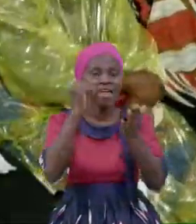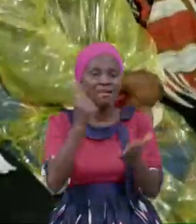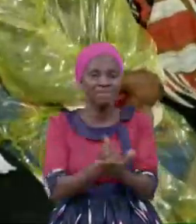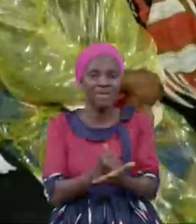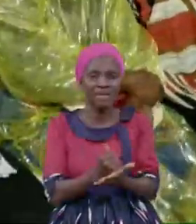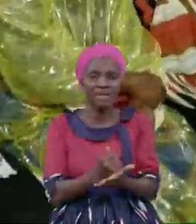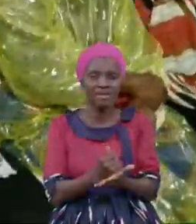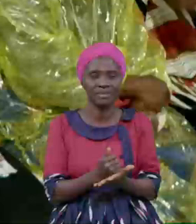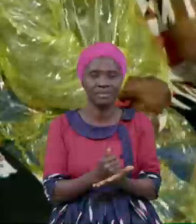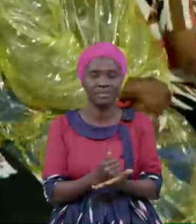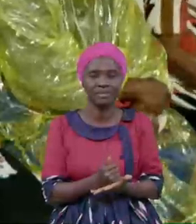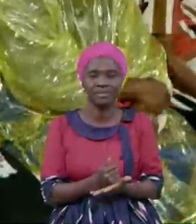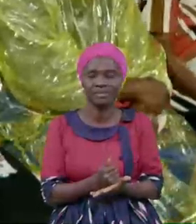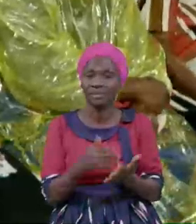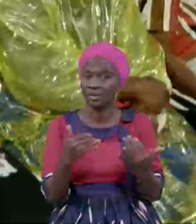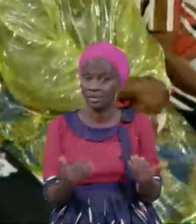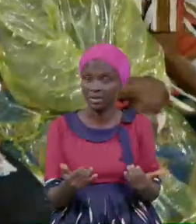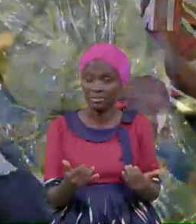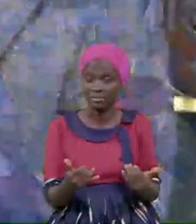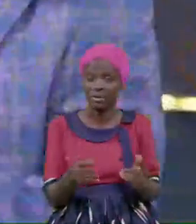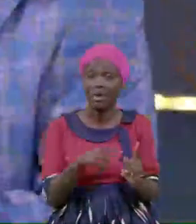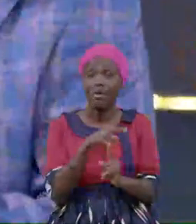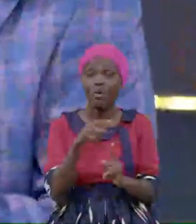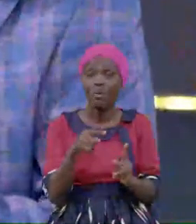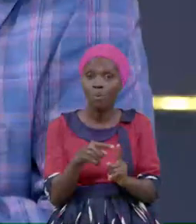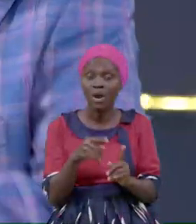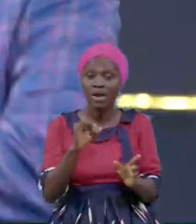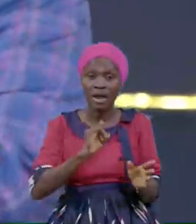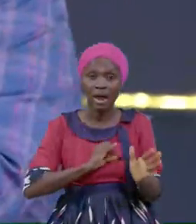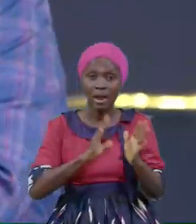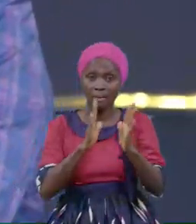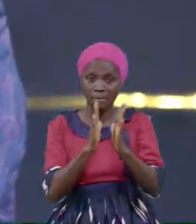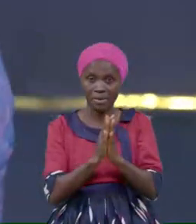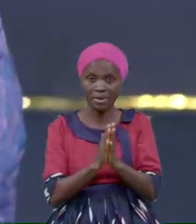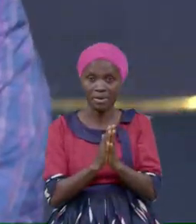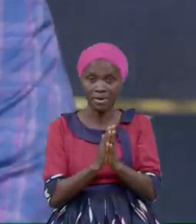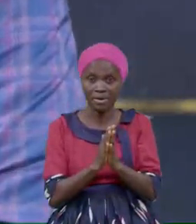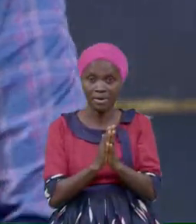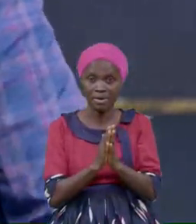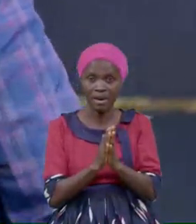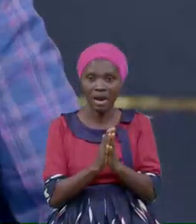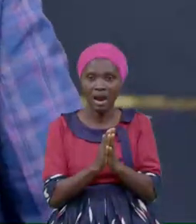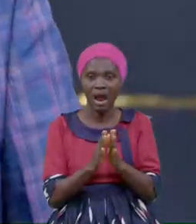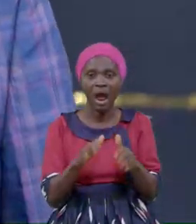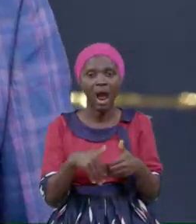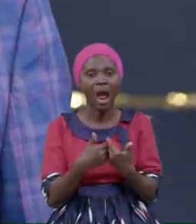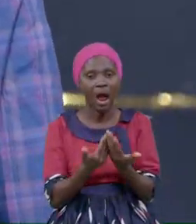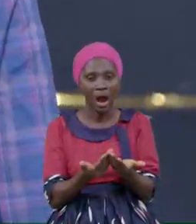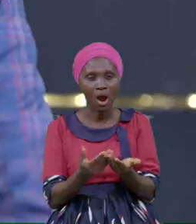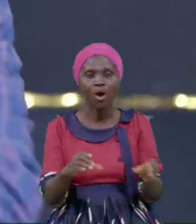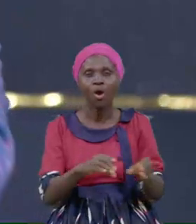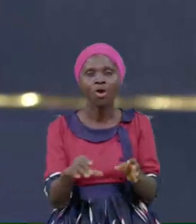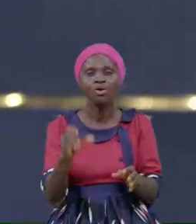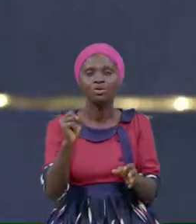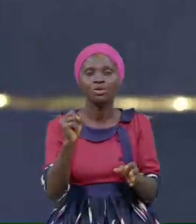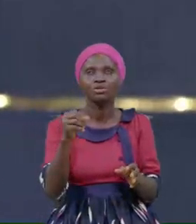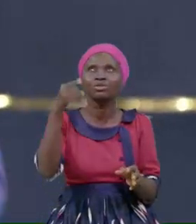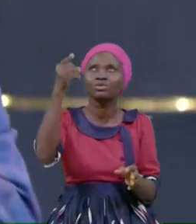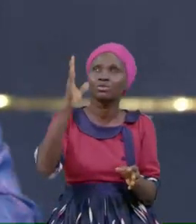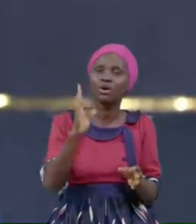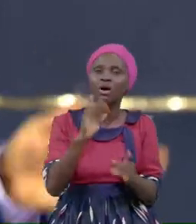Now, when I pray, how does God respond? You need